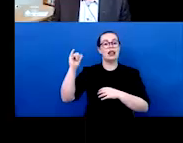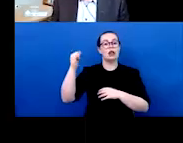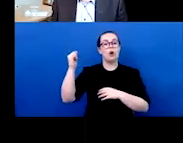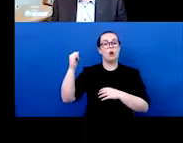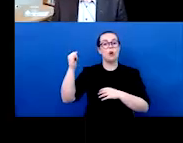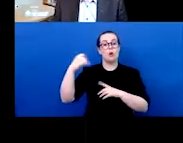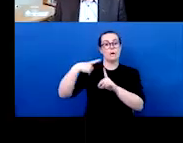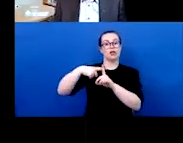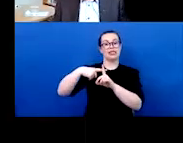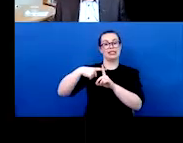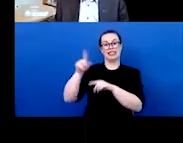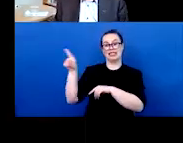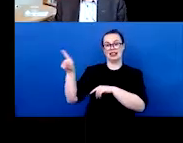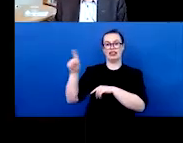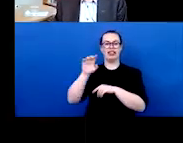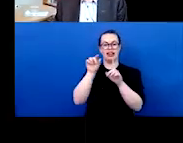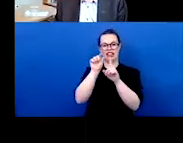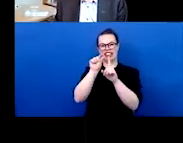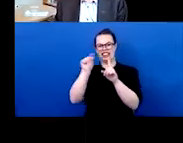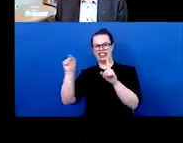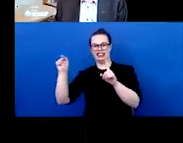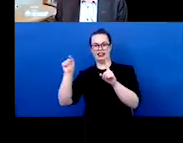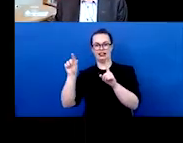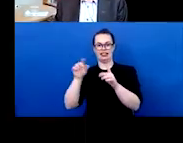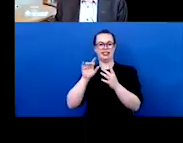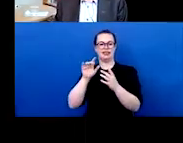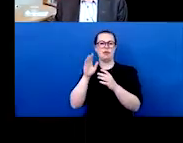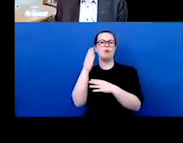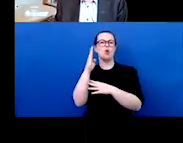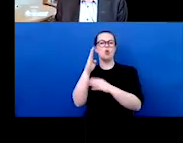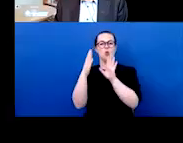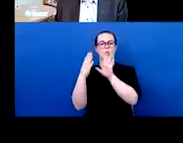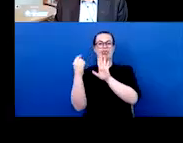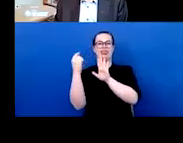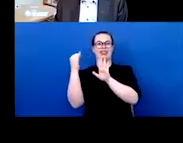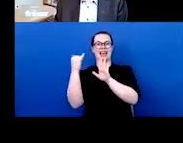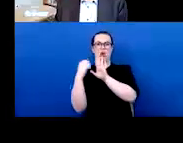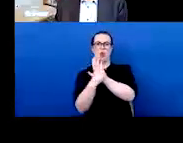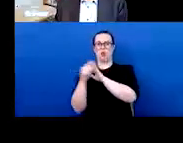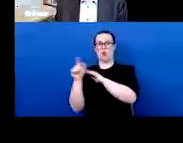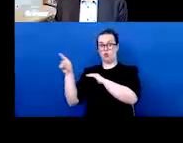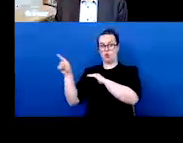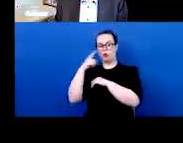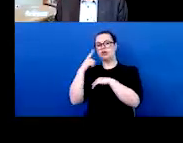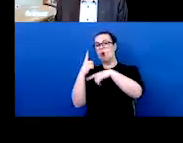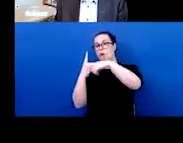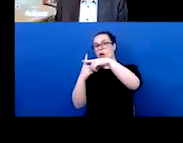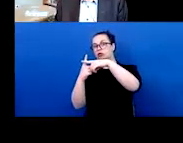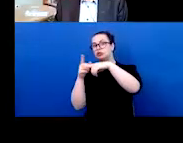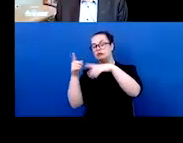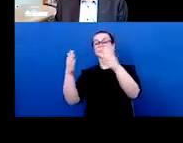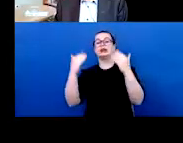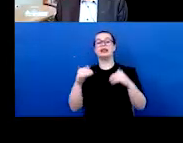indicates a statistical cluster with a positive sign. And finally, we also analyzed